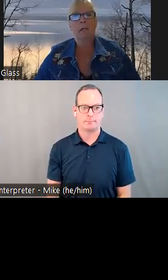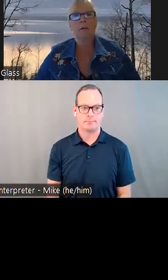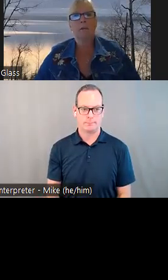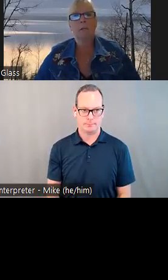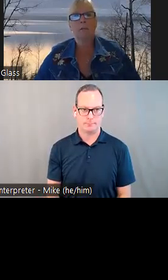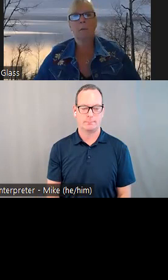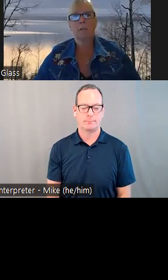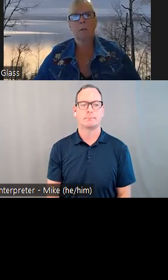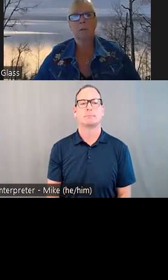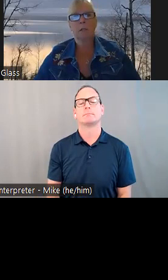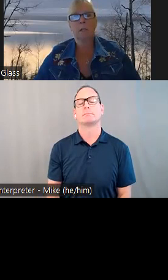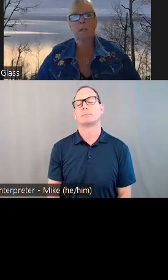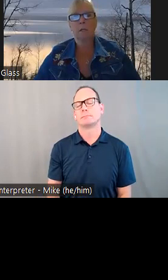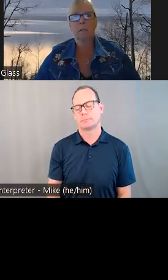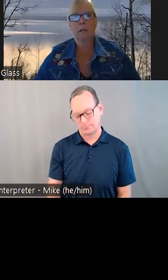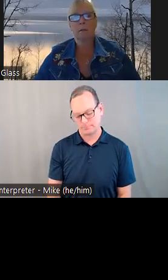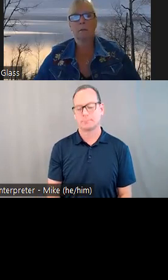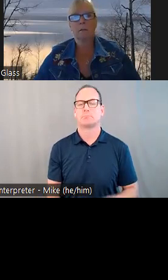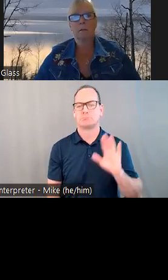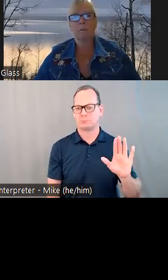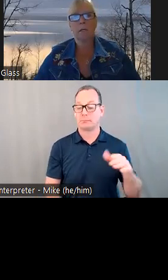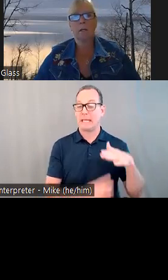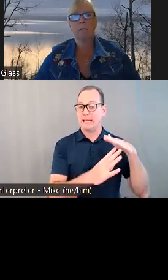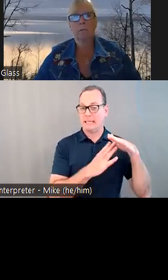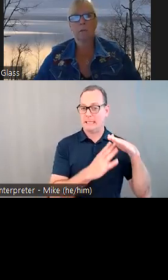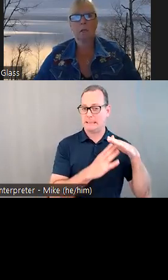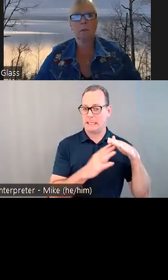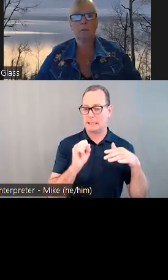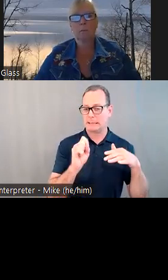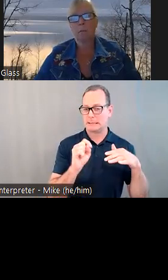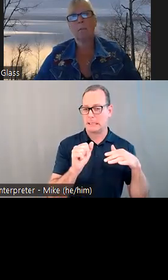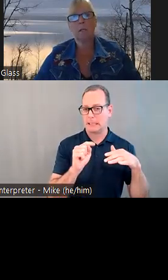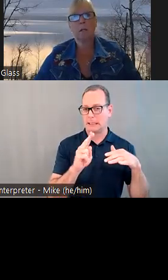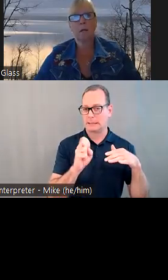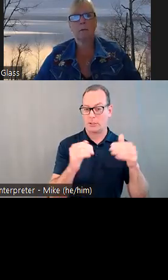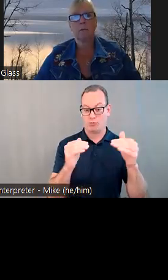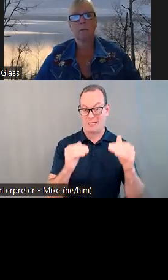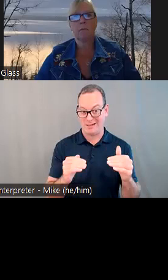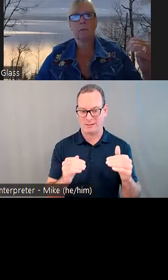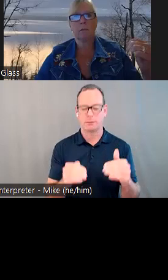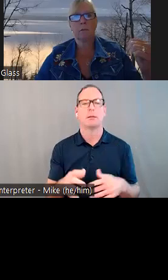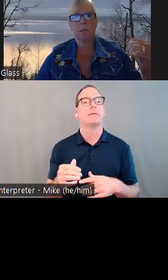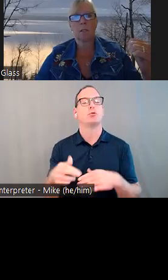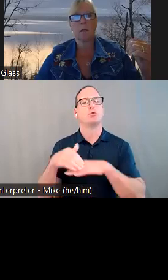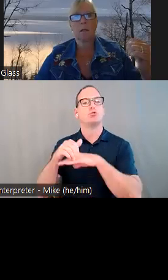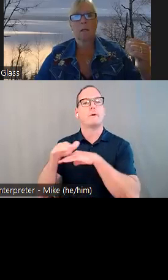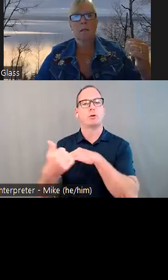Right after the information about the intake status, we have about a page and a half of referral information. I